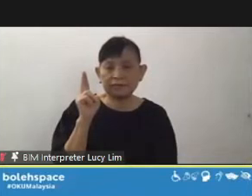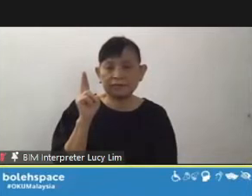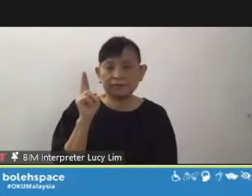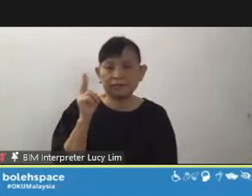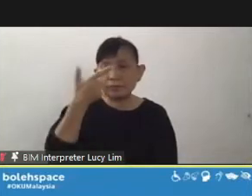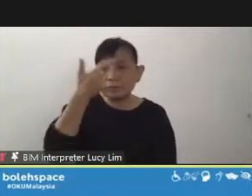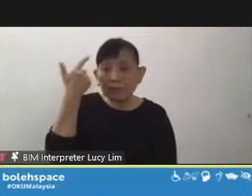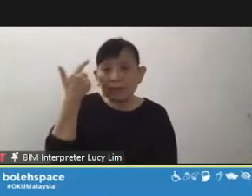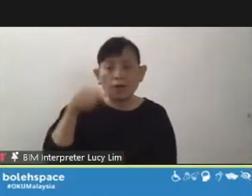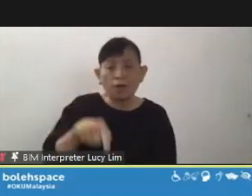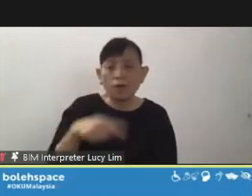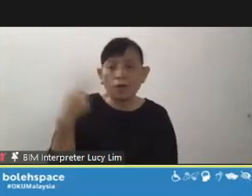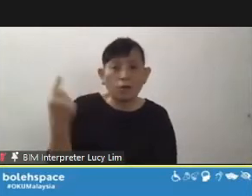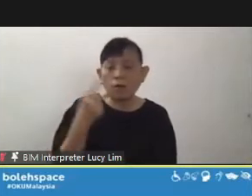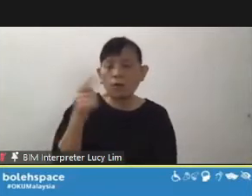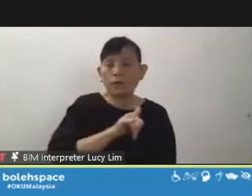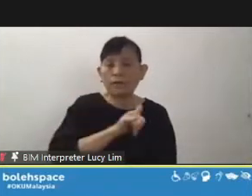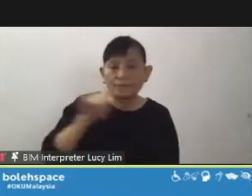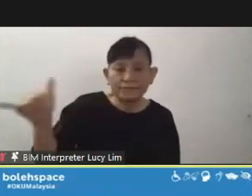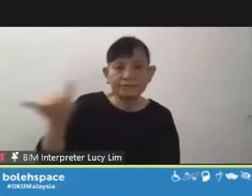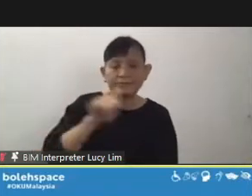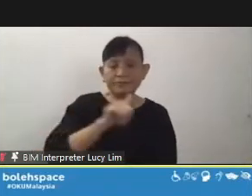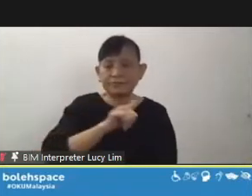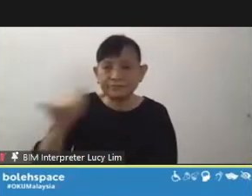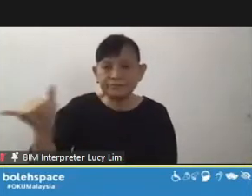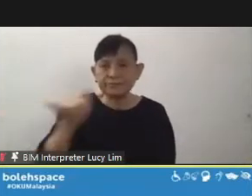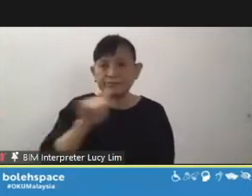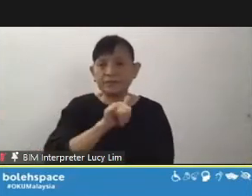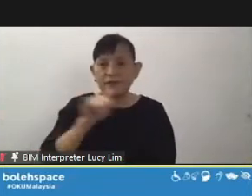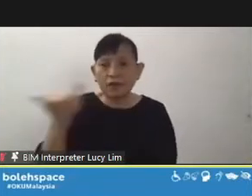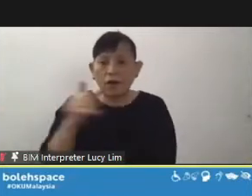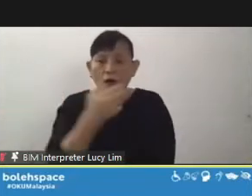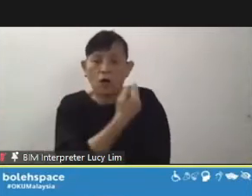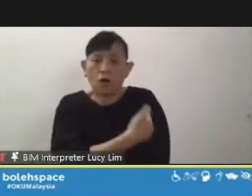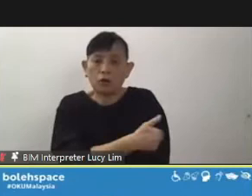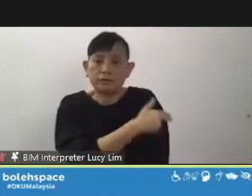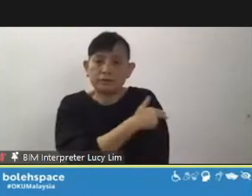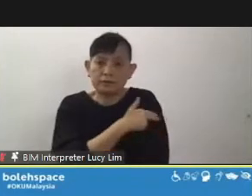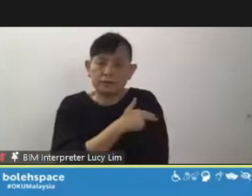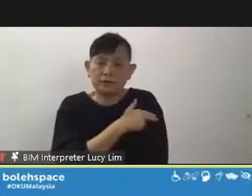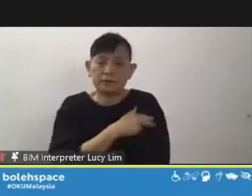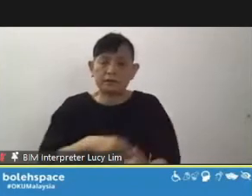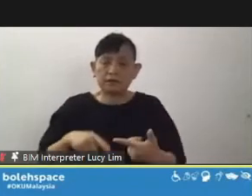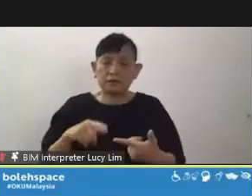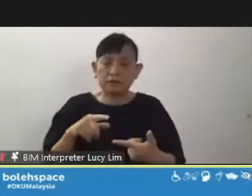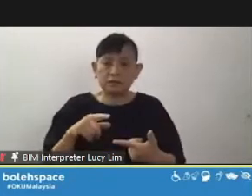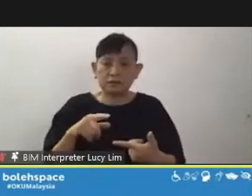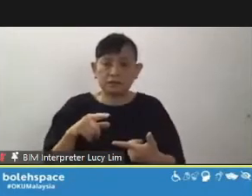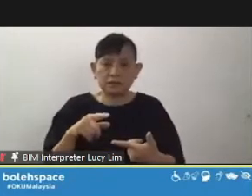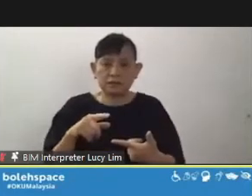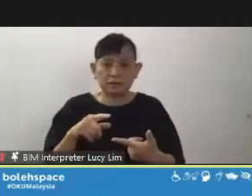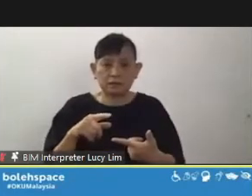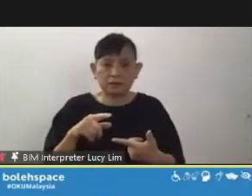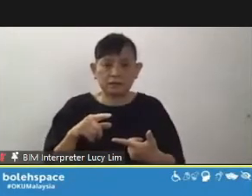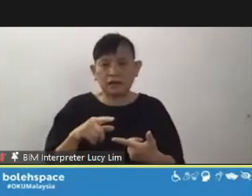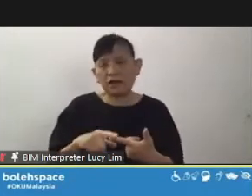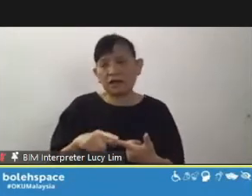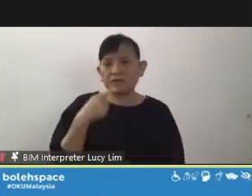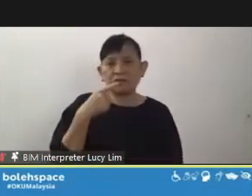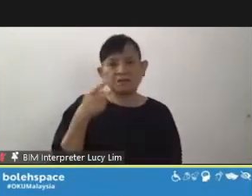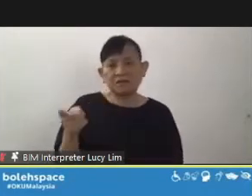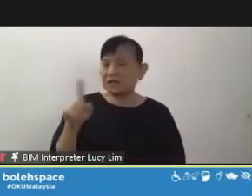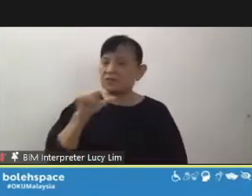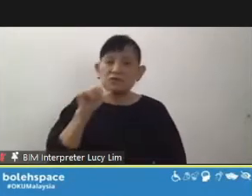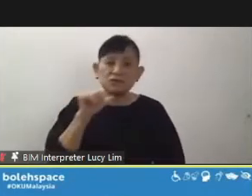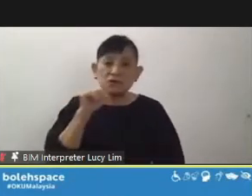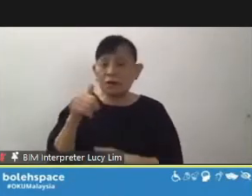because she always go to the hospital. And another thing is, because she's perceived, oh, you are not that productive, you cannot work like this. To work